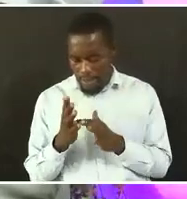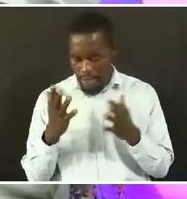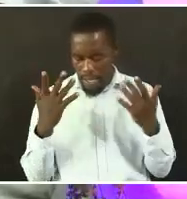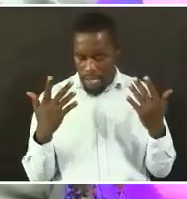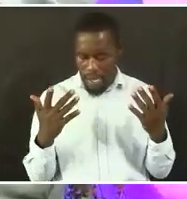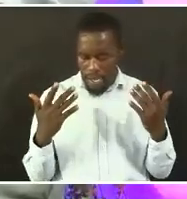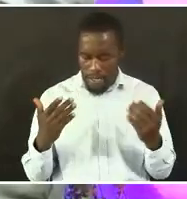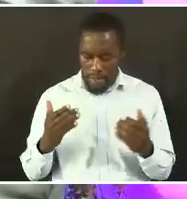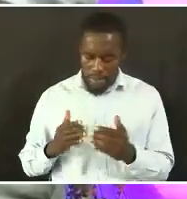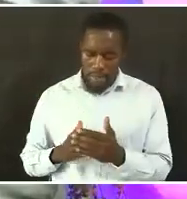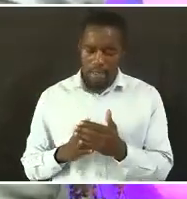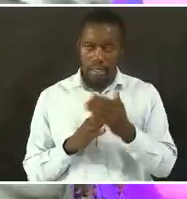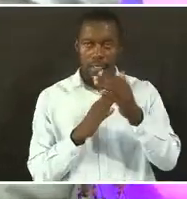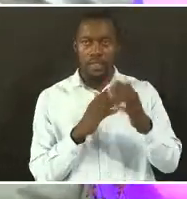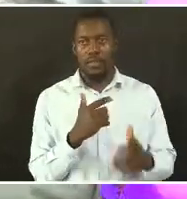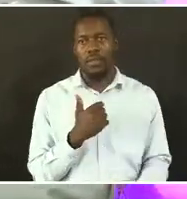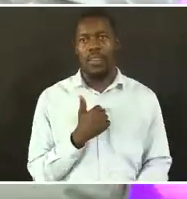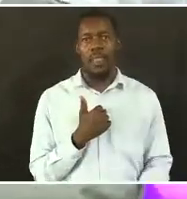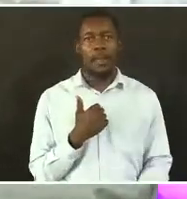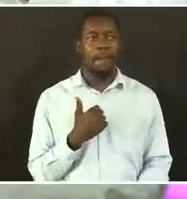that leadeth me.